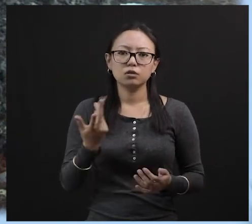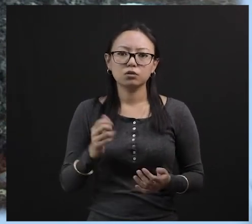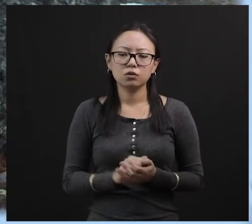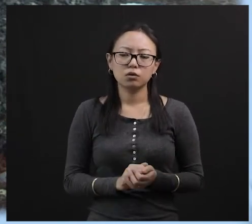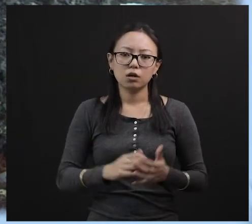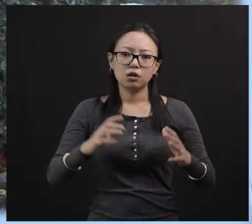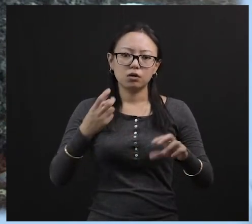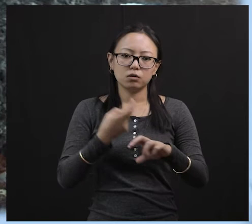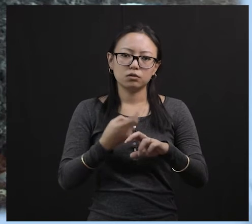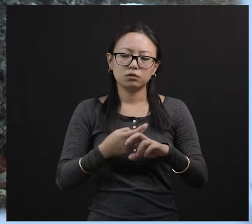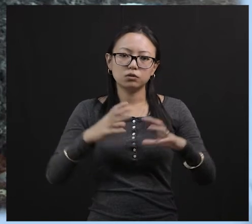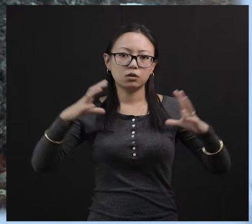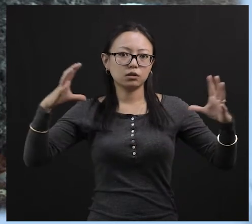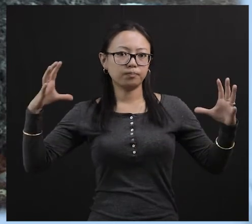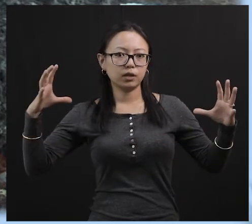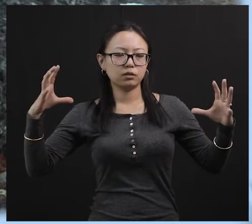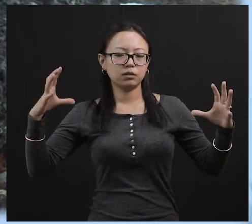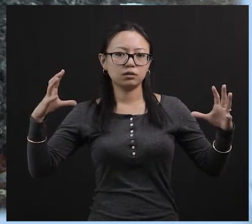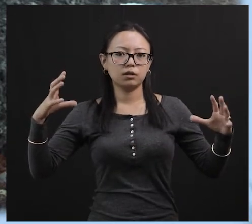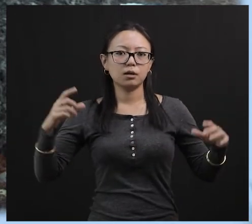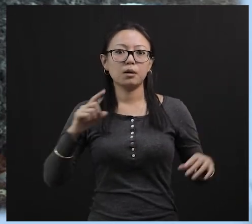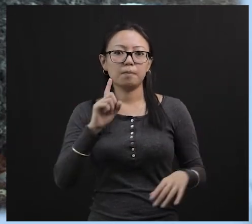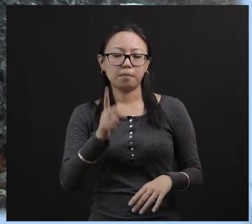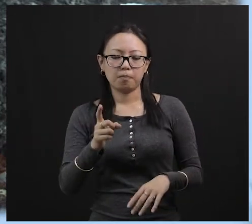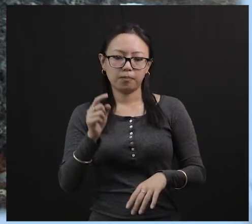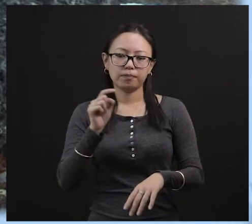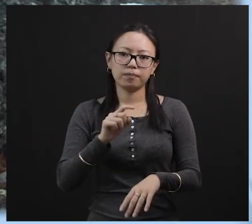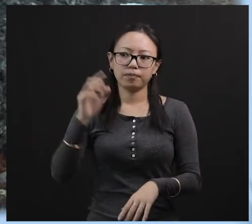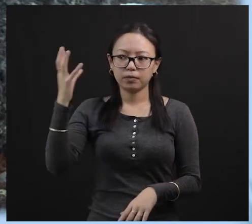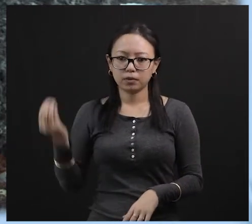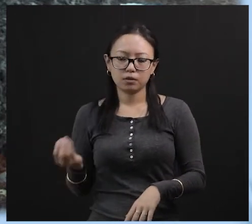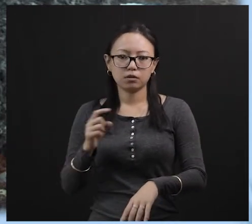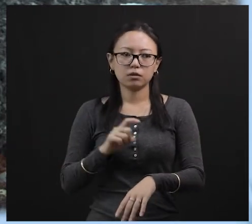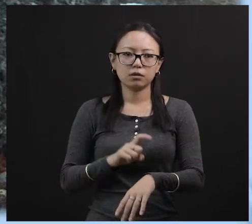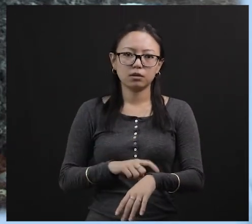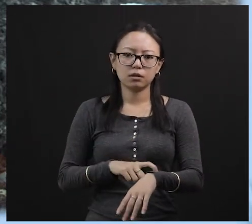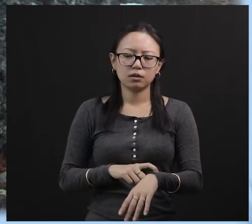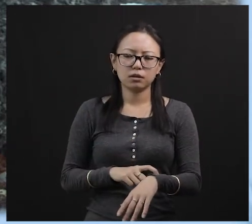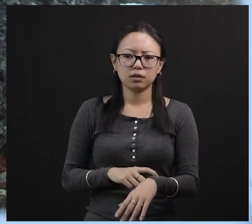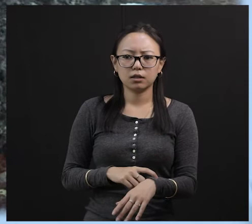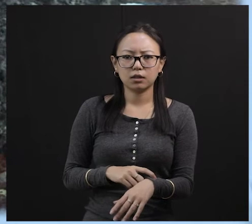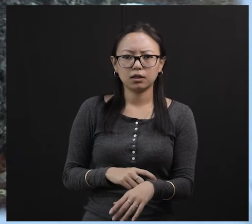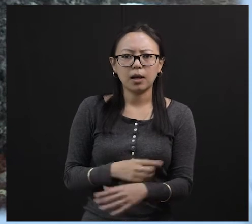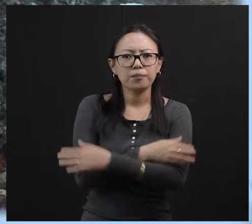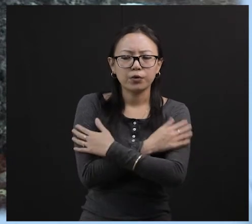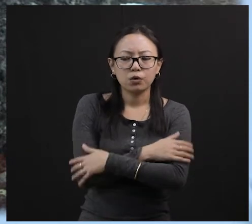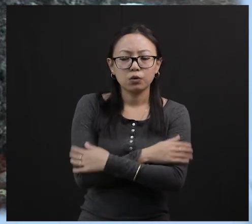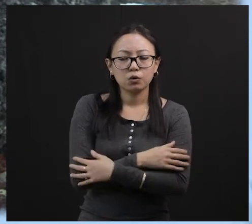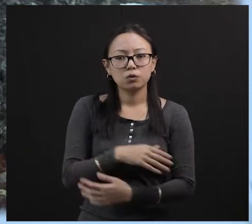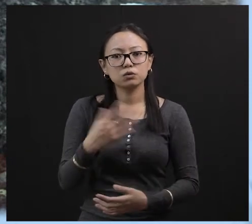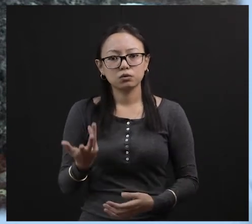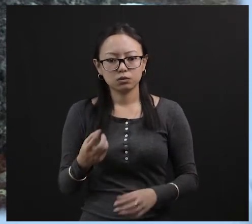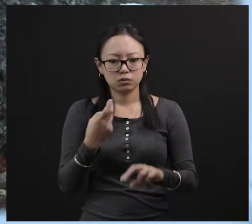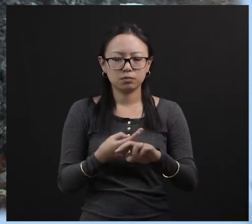smaller, or expansion and contraction. Slowly, okay, little by little bit. We cannot see the expanding